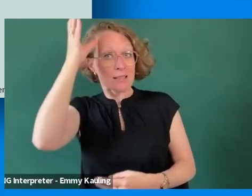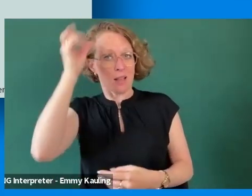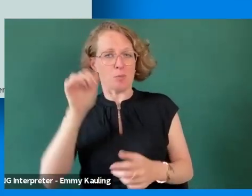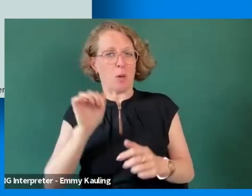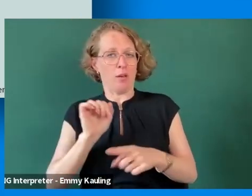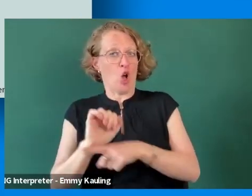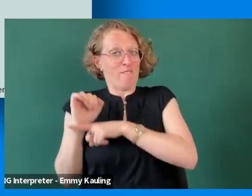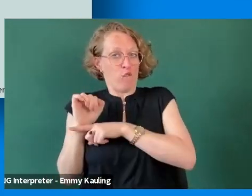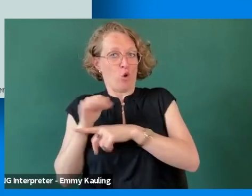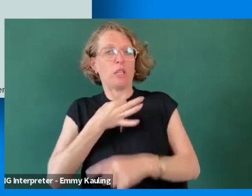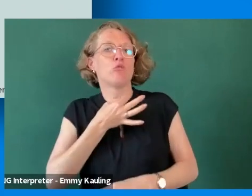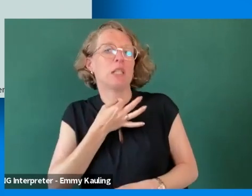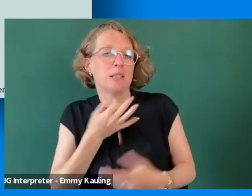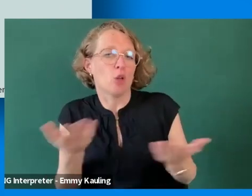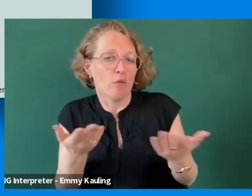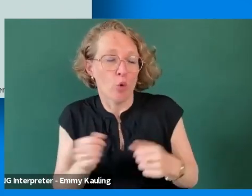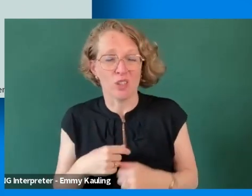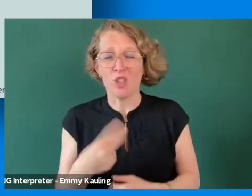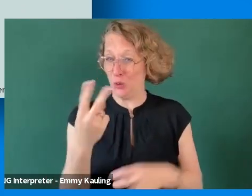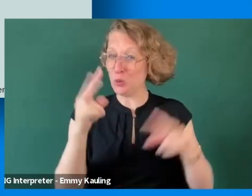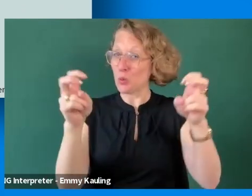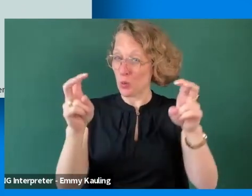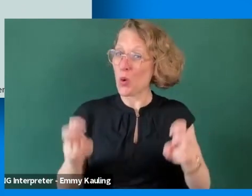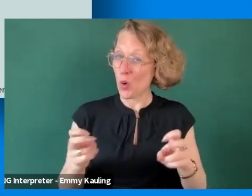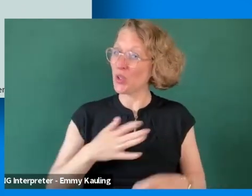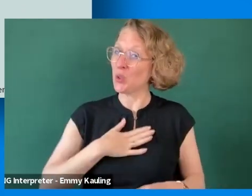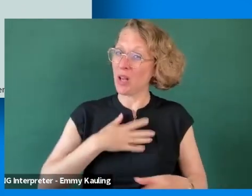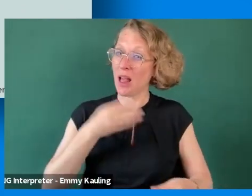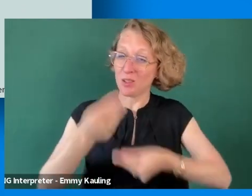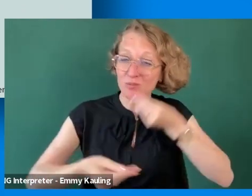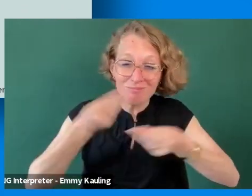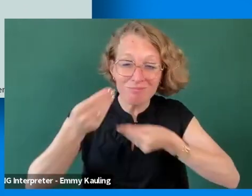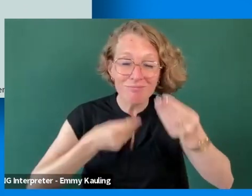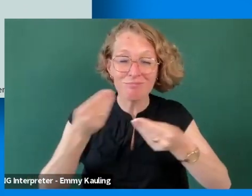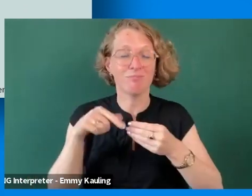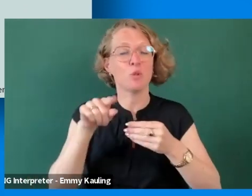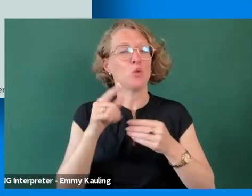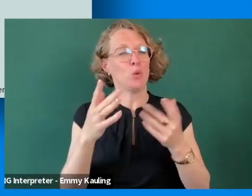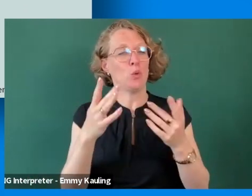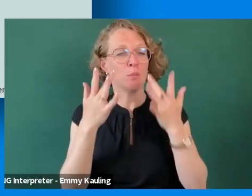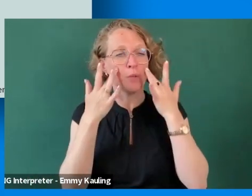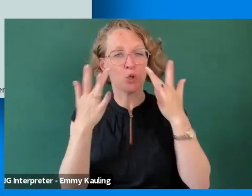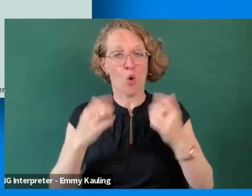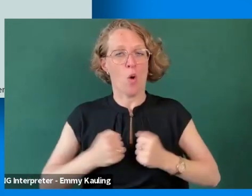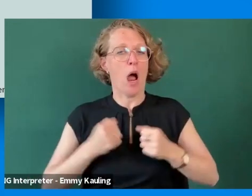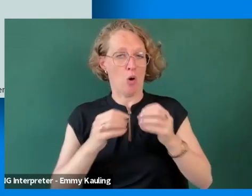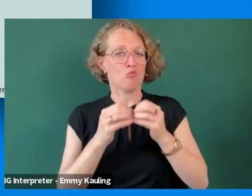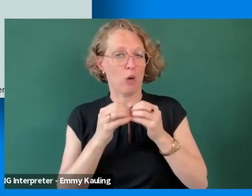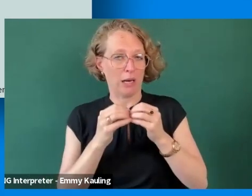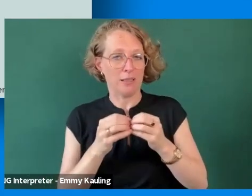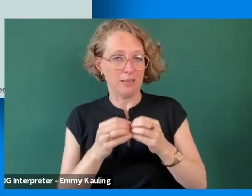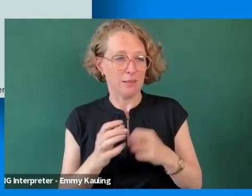Again, we have two quotes that we would like to read out that hopefully position our practices a bit